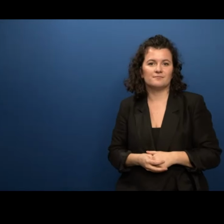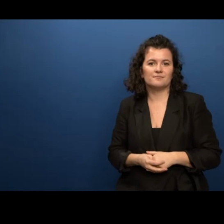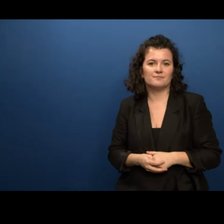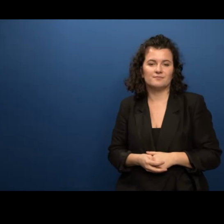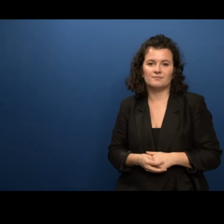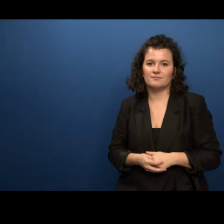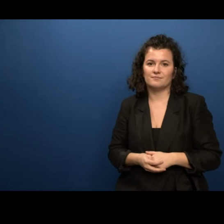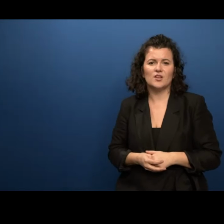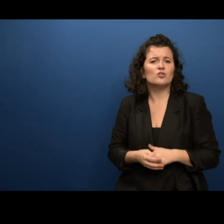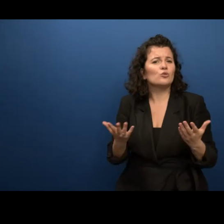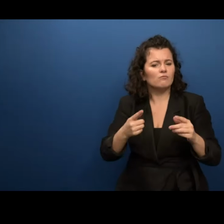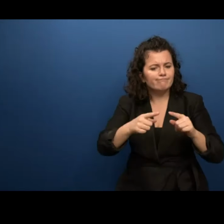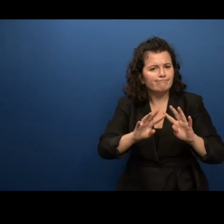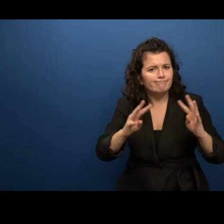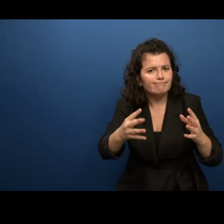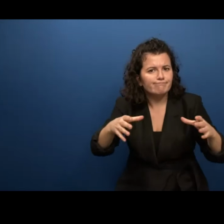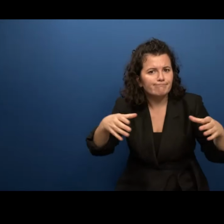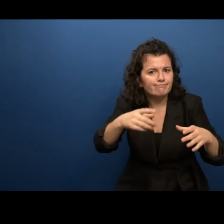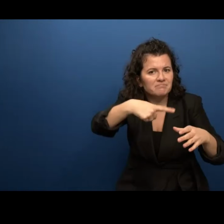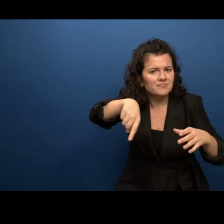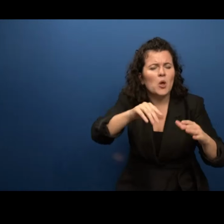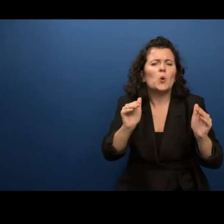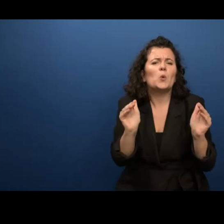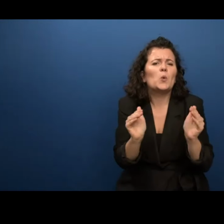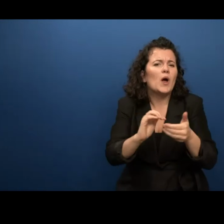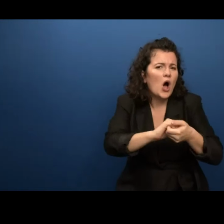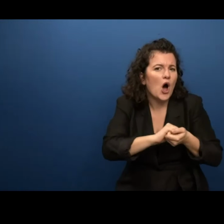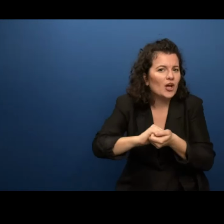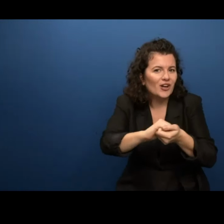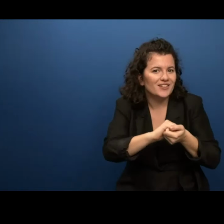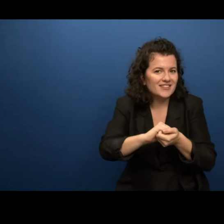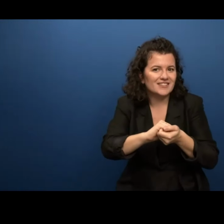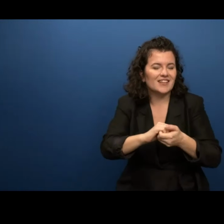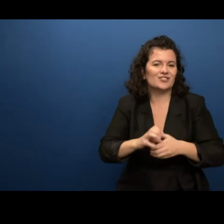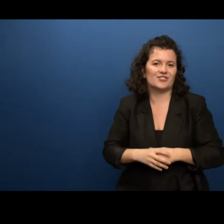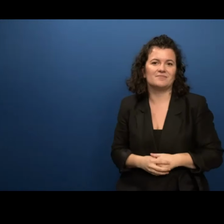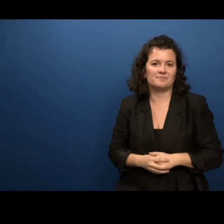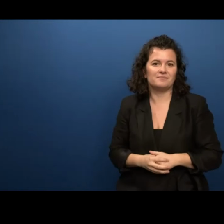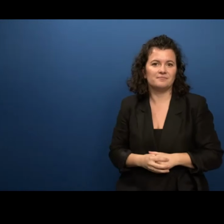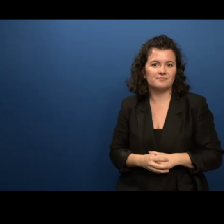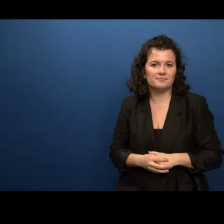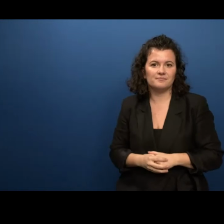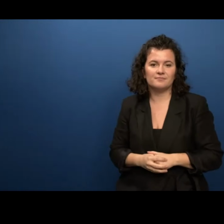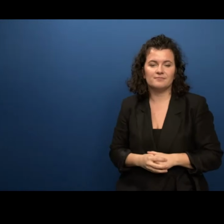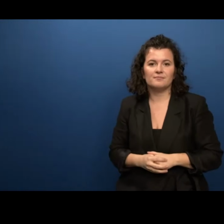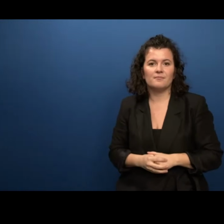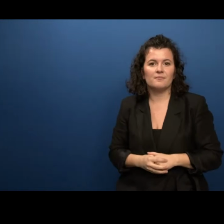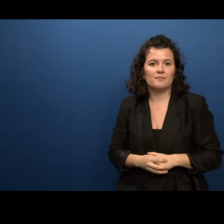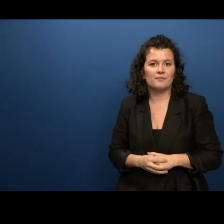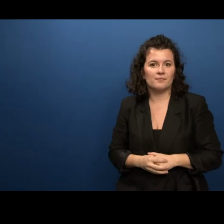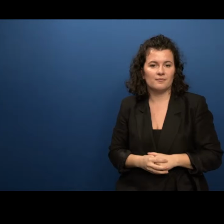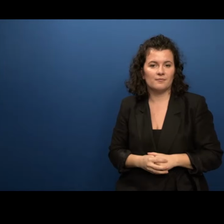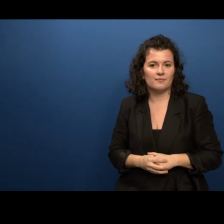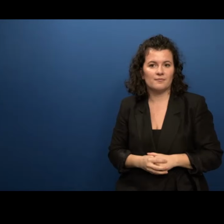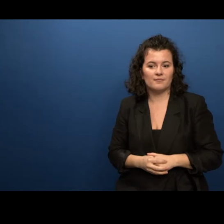small organization, but observing some technological, we are observing growth towards baby steps towards growth.